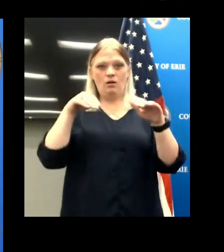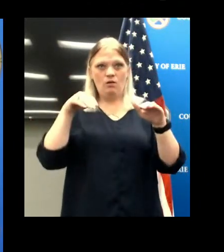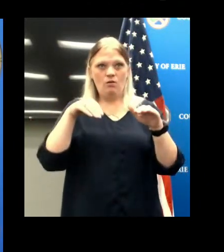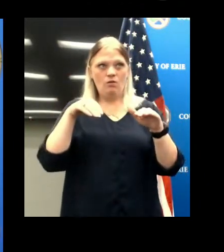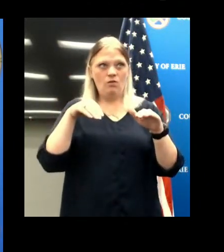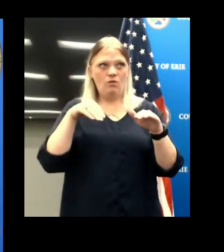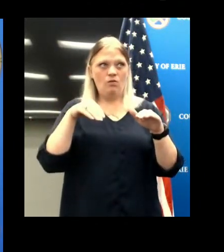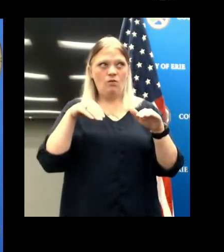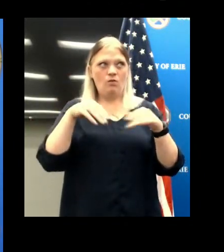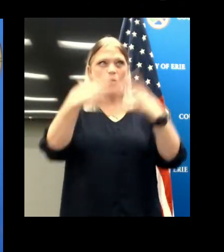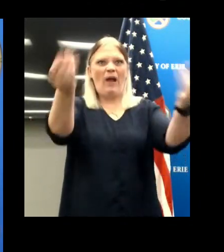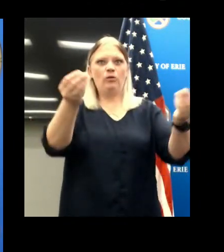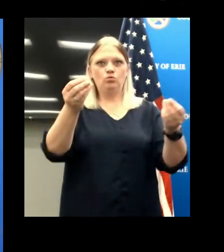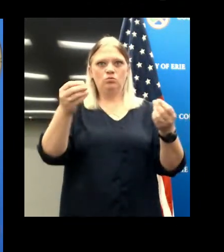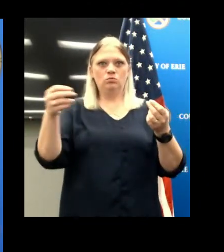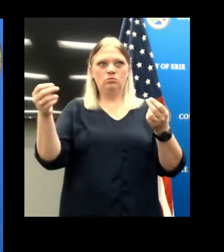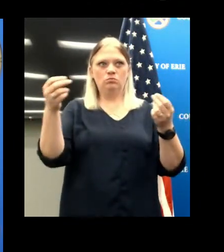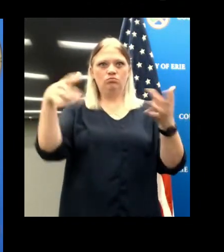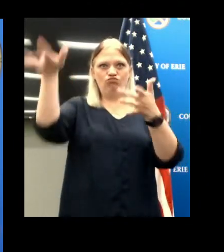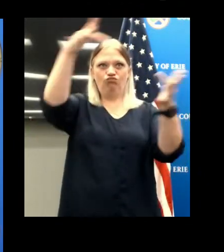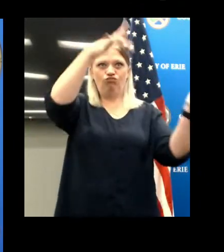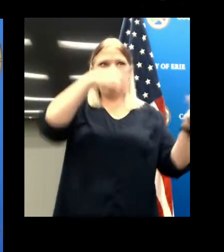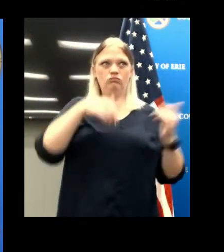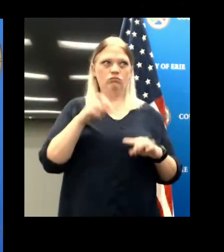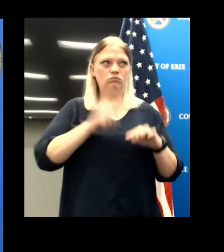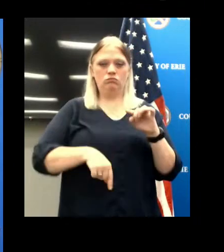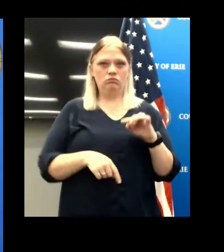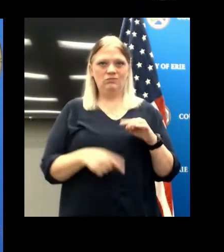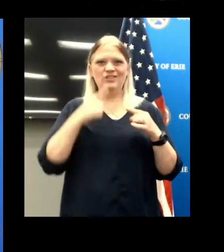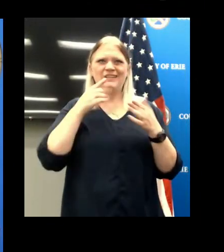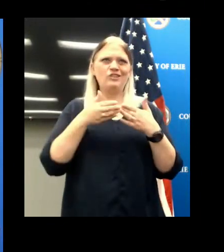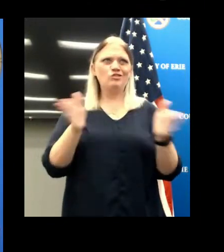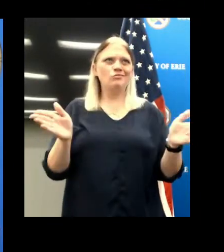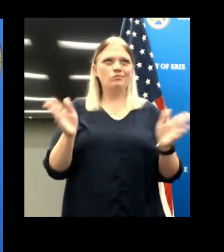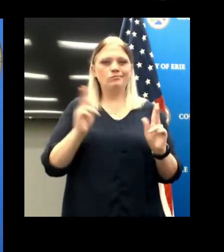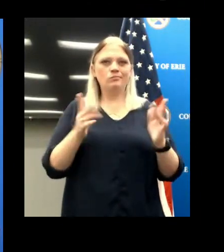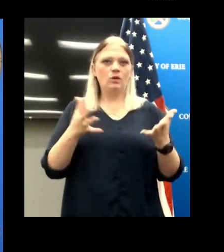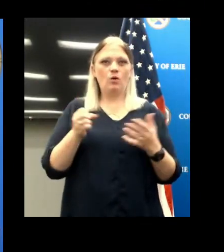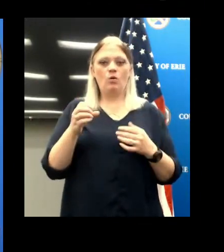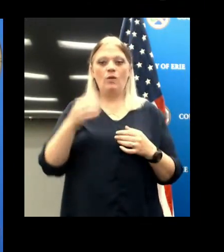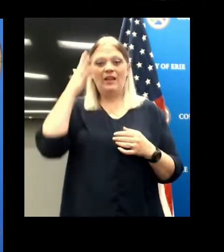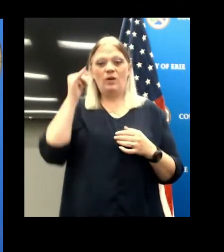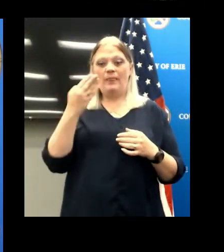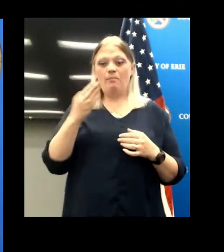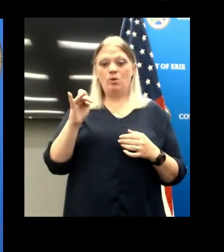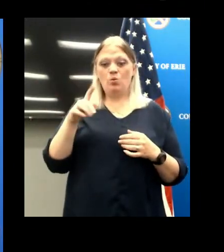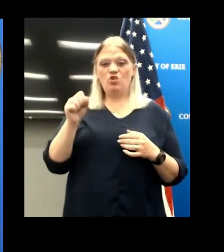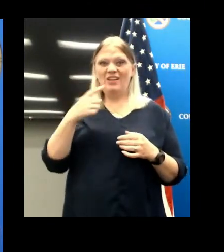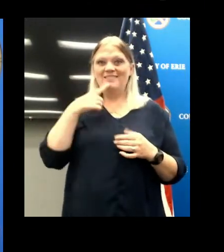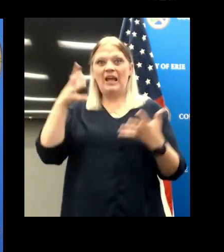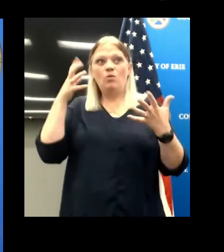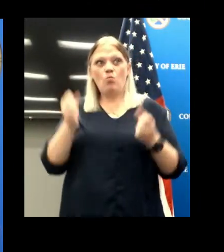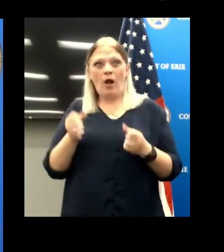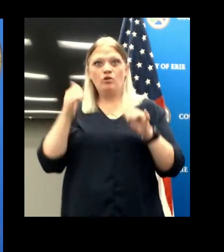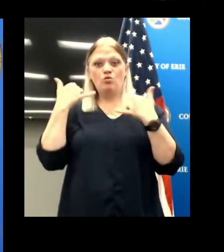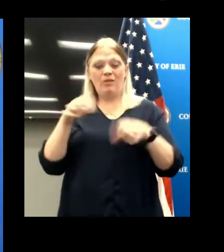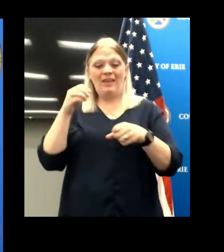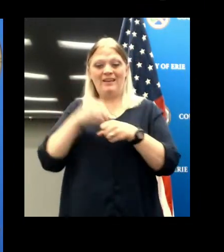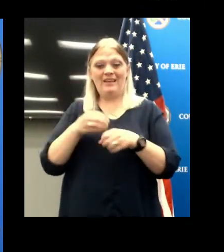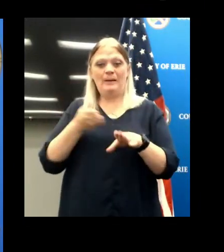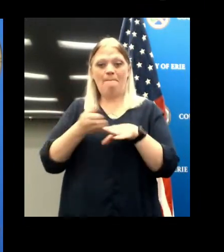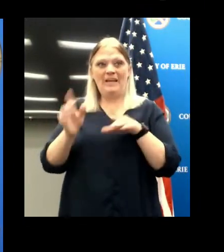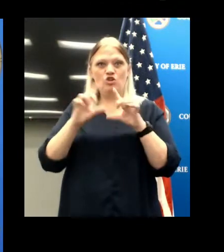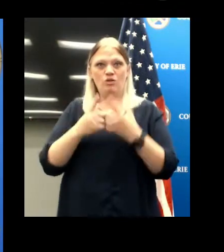public. It's one of the reasons why the Blue Jays players said they wanted to play in a major league park, because if they were